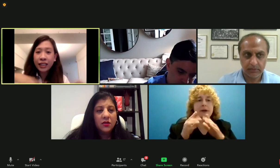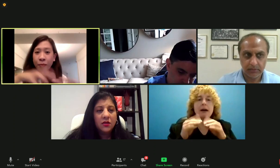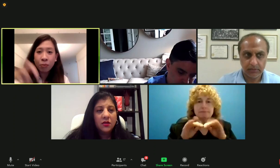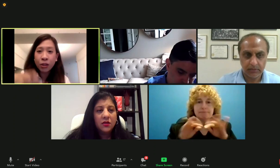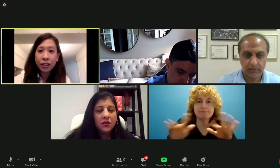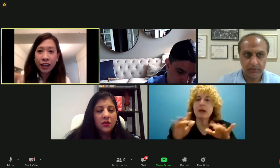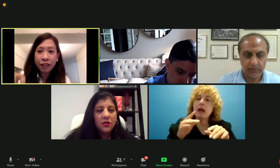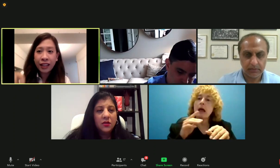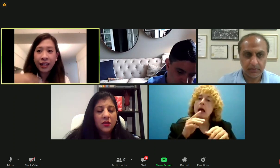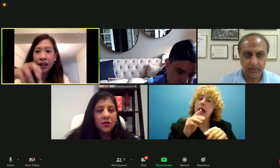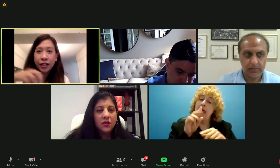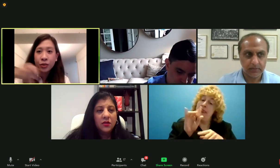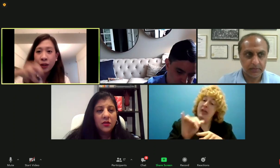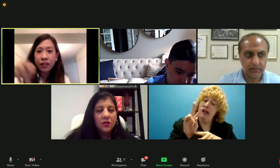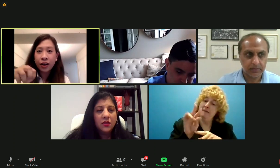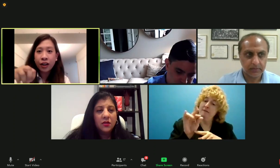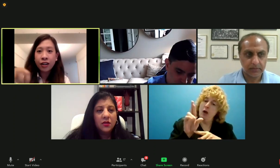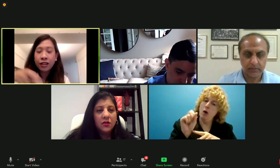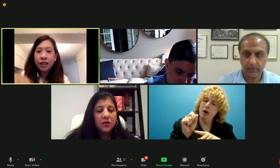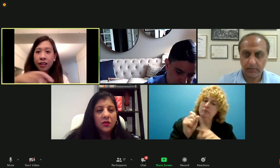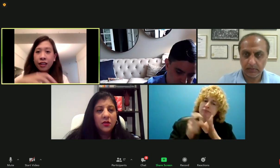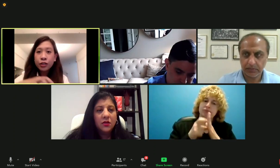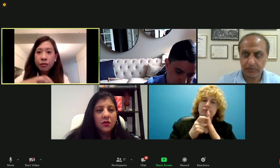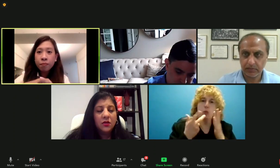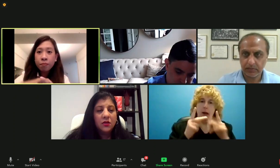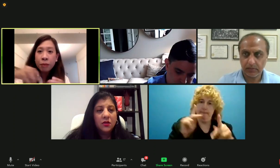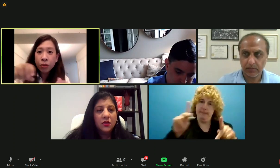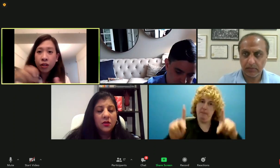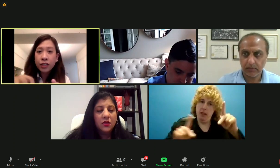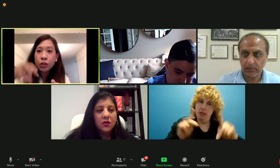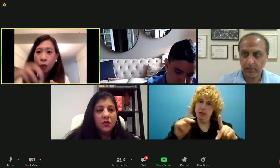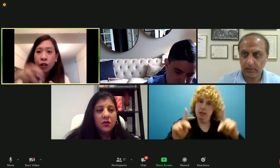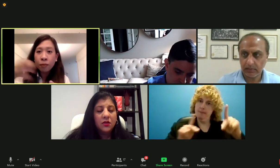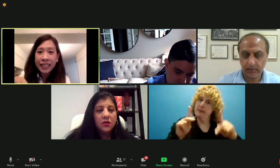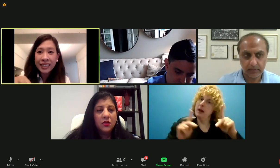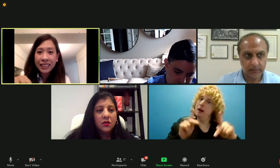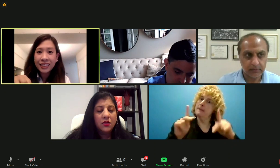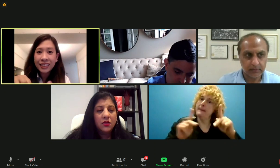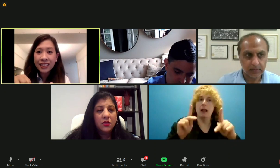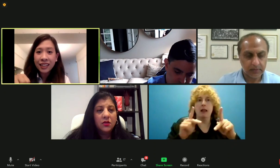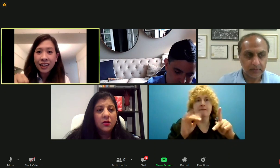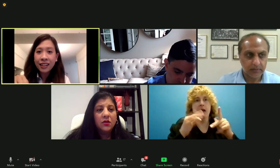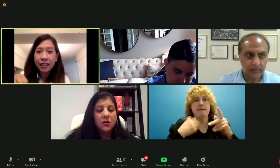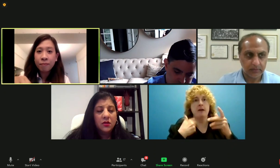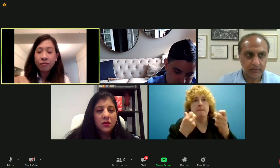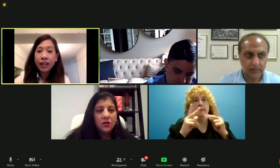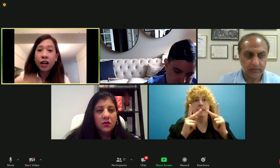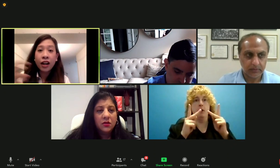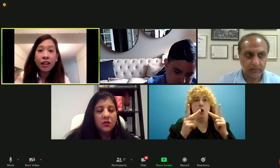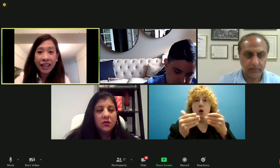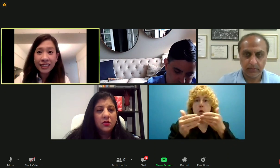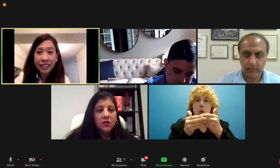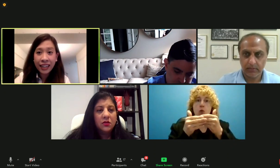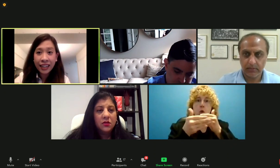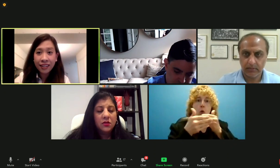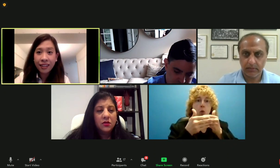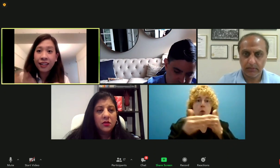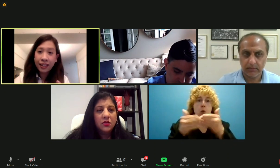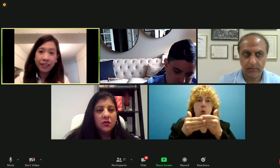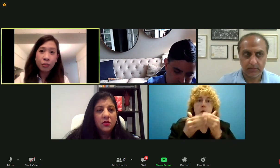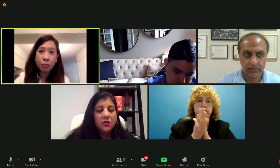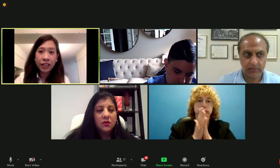long as people are traveling, areas where there's people in small places that are unvaccinated